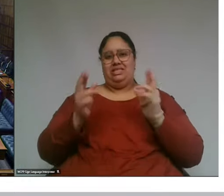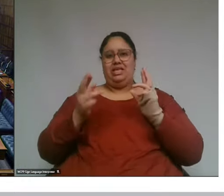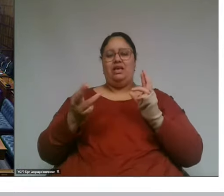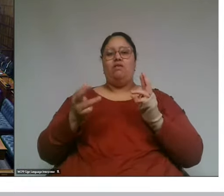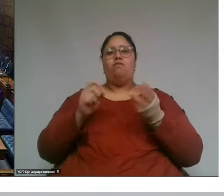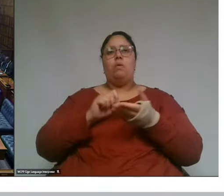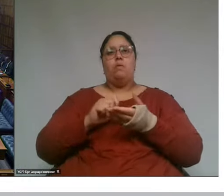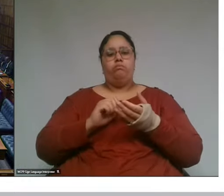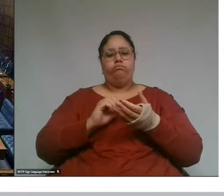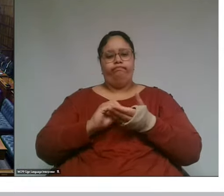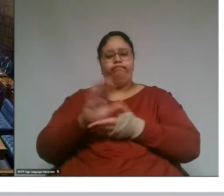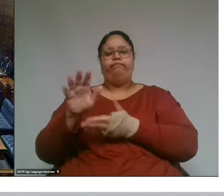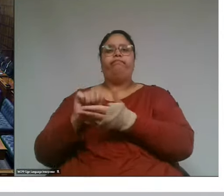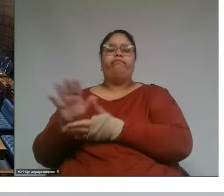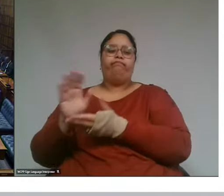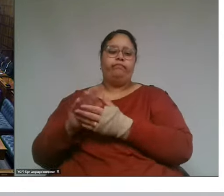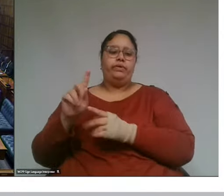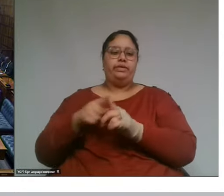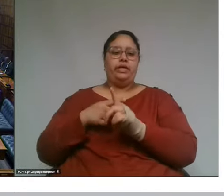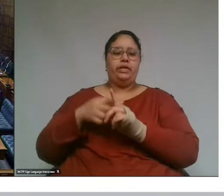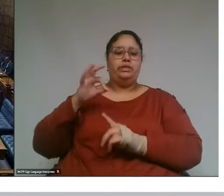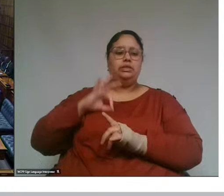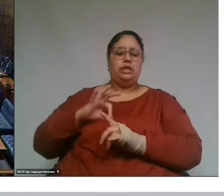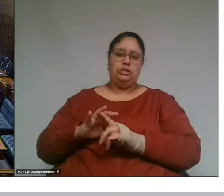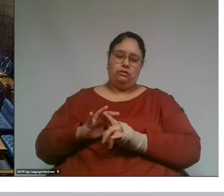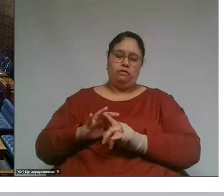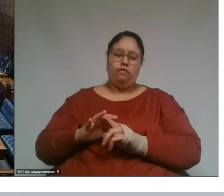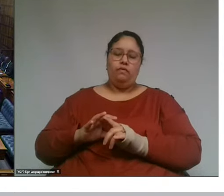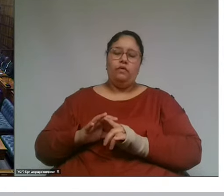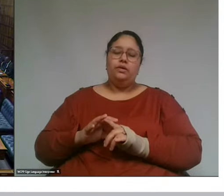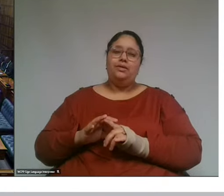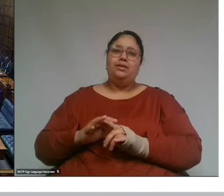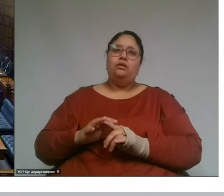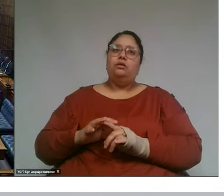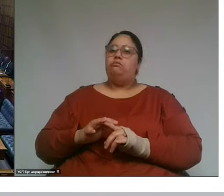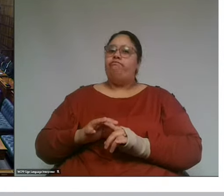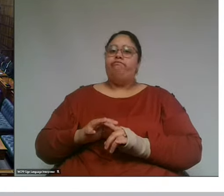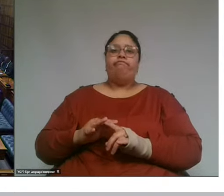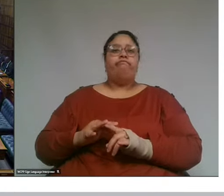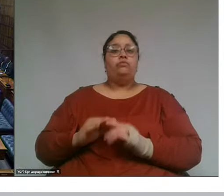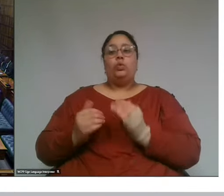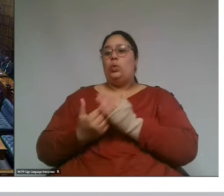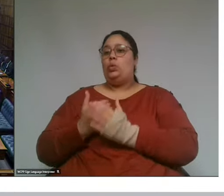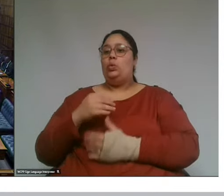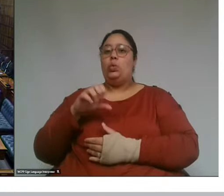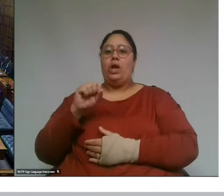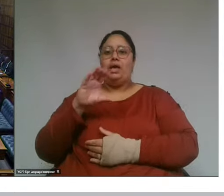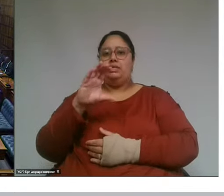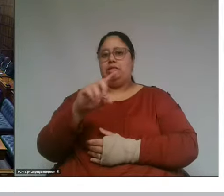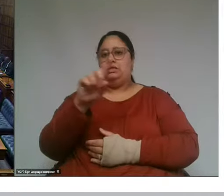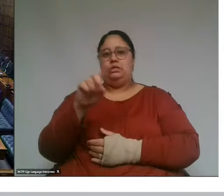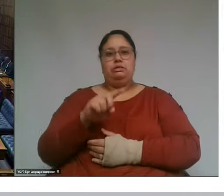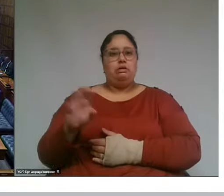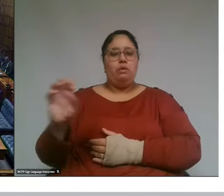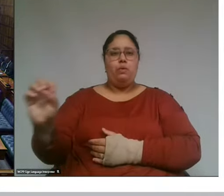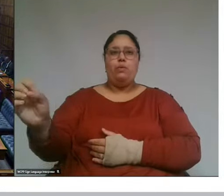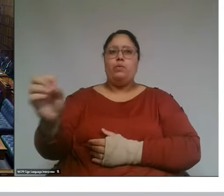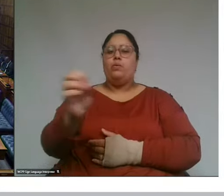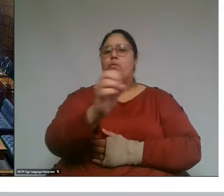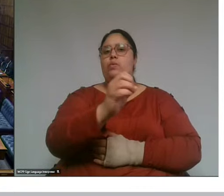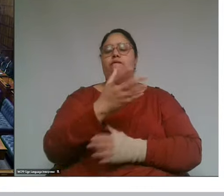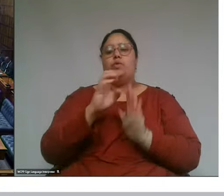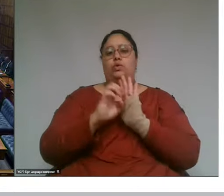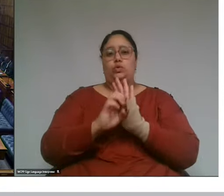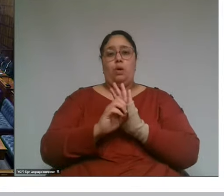tax incentives um none of the new sezs uh so so for